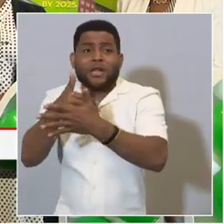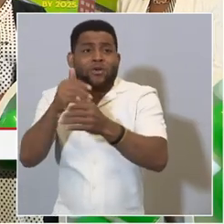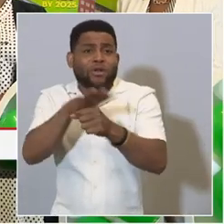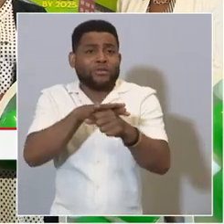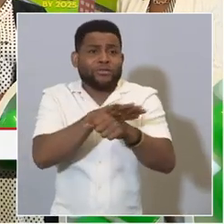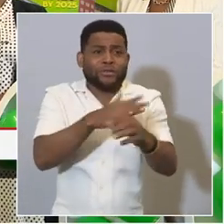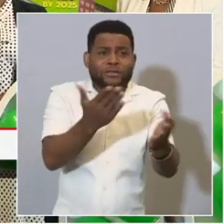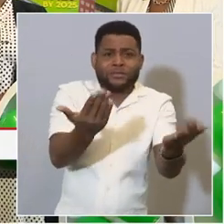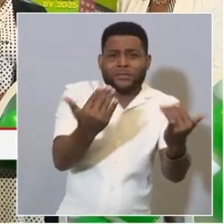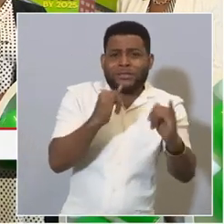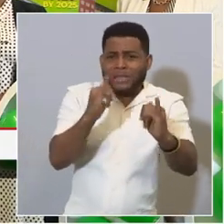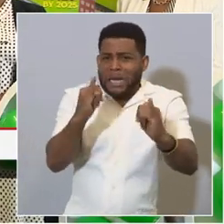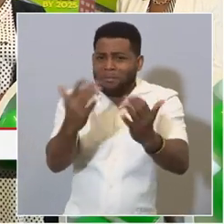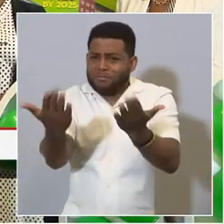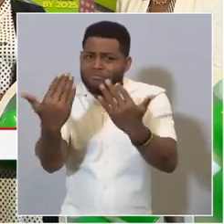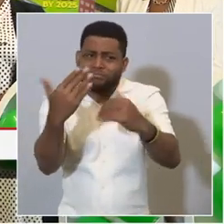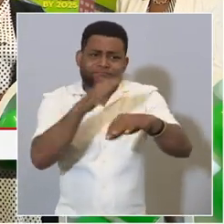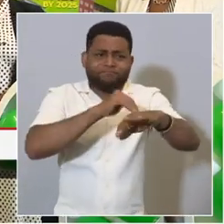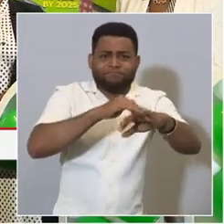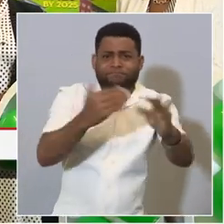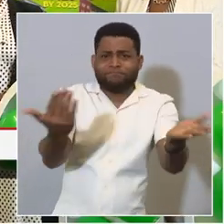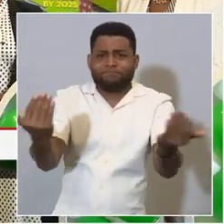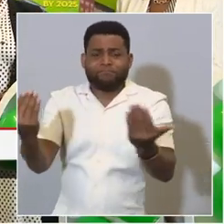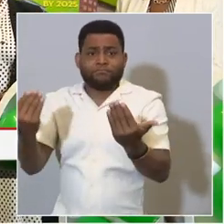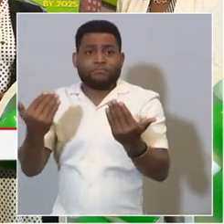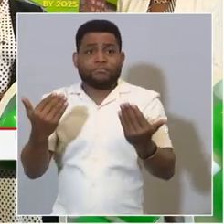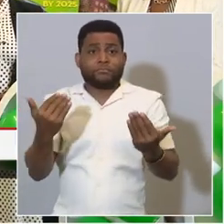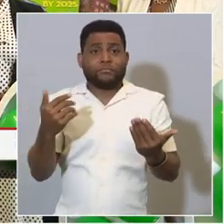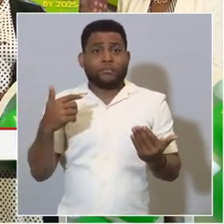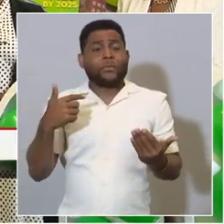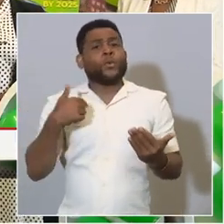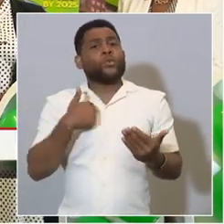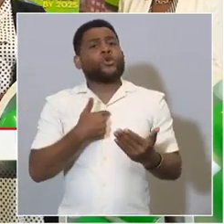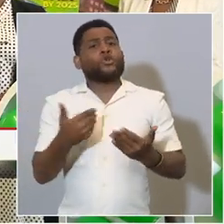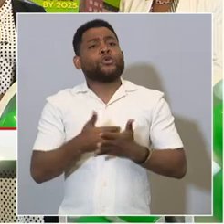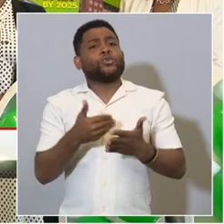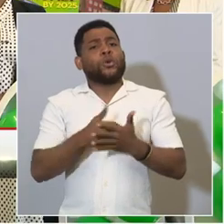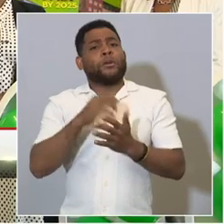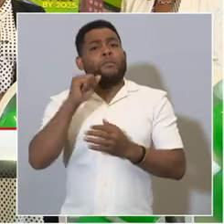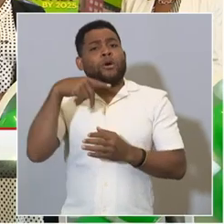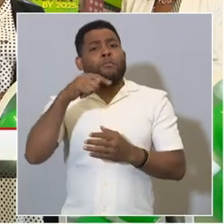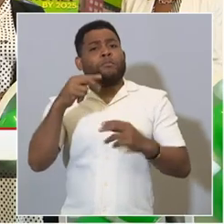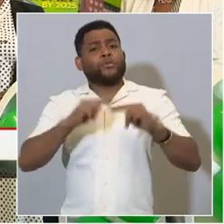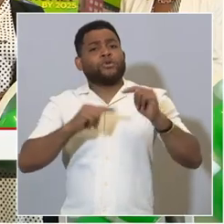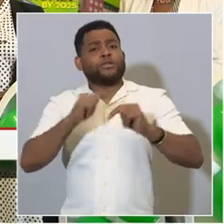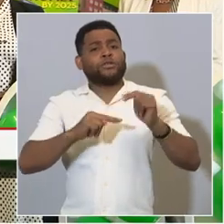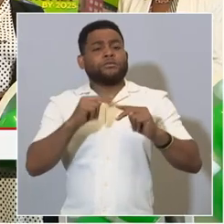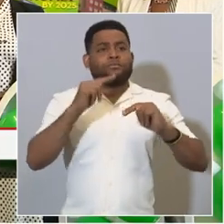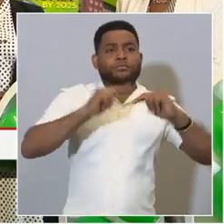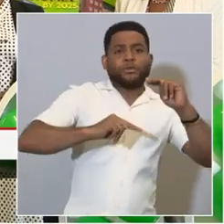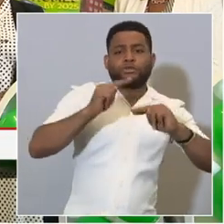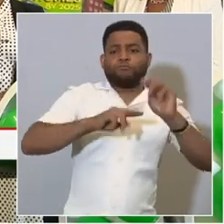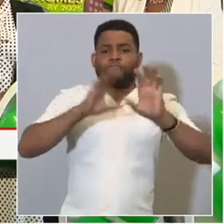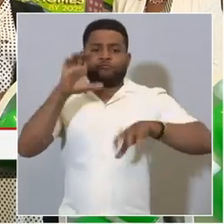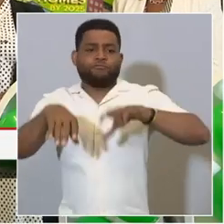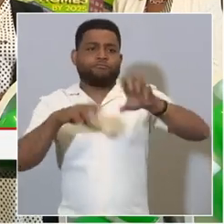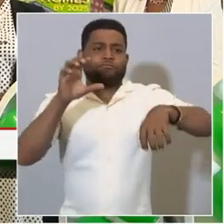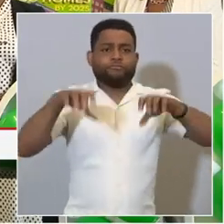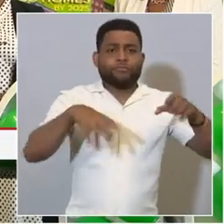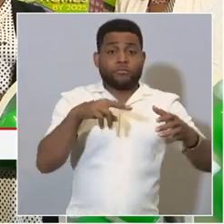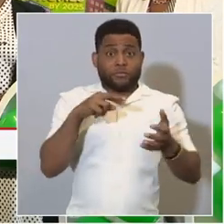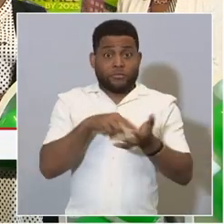see. By increasing our housing supply, we've been able to blunt what happened to the price of